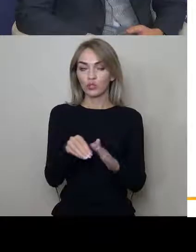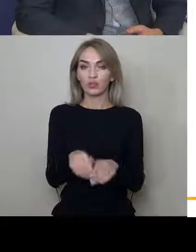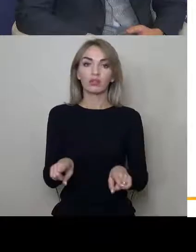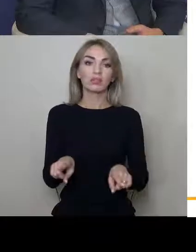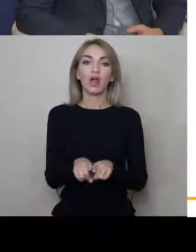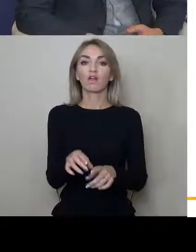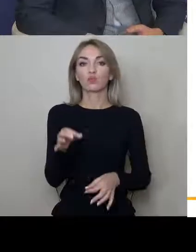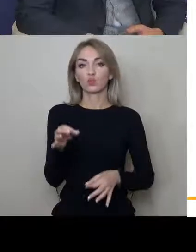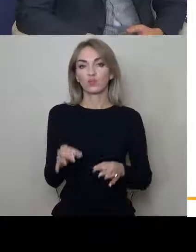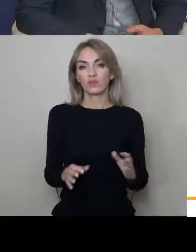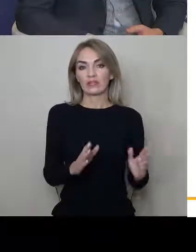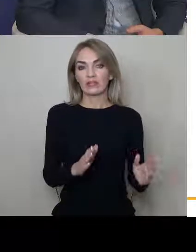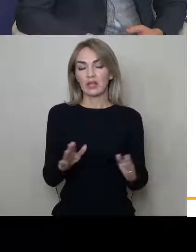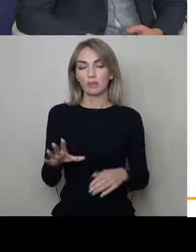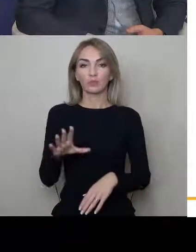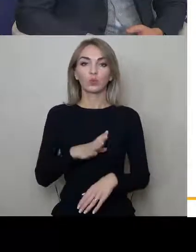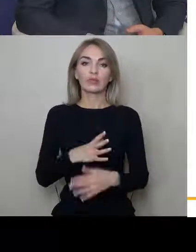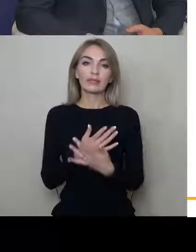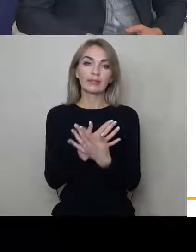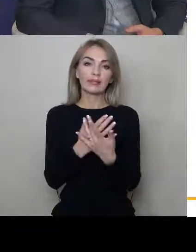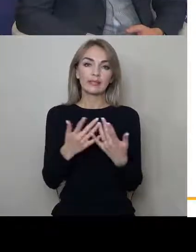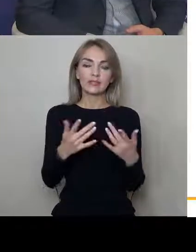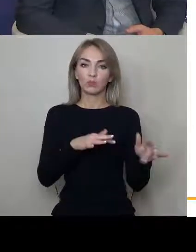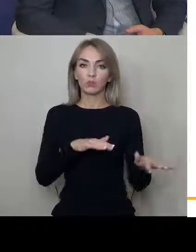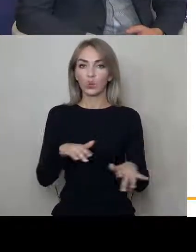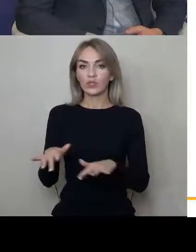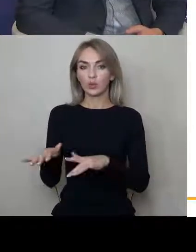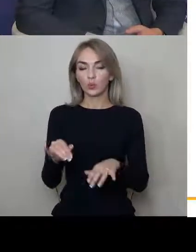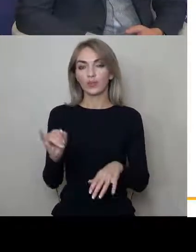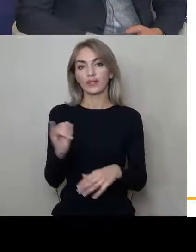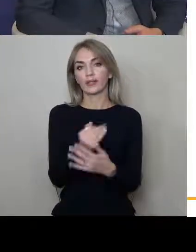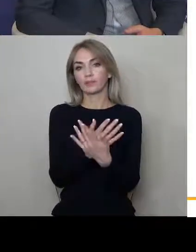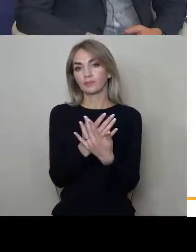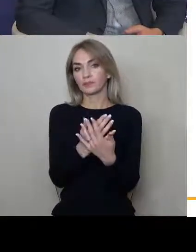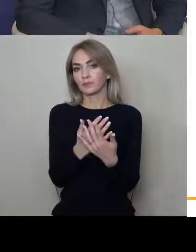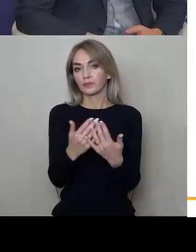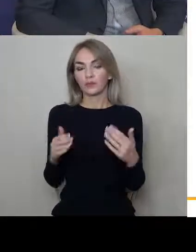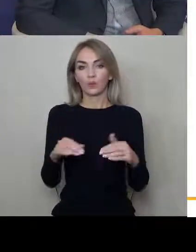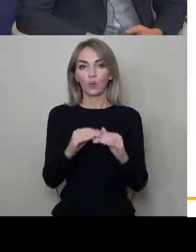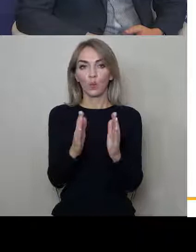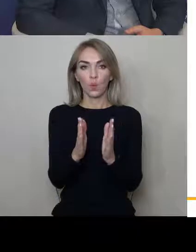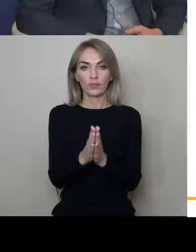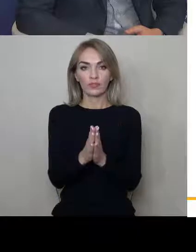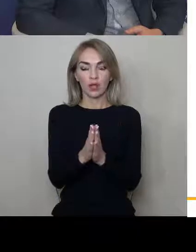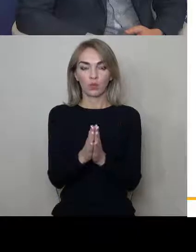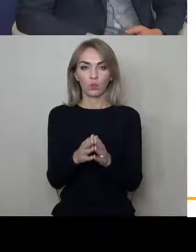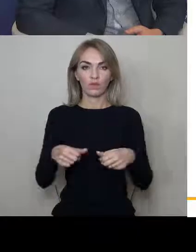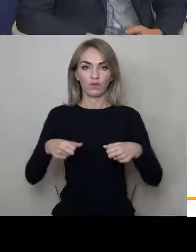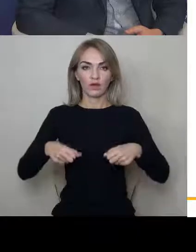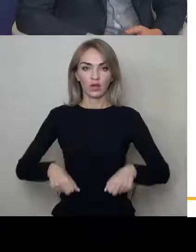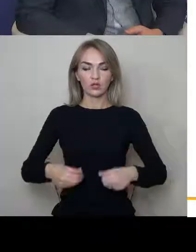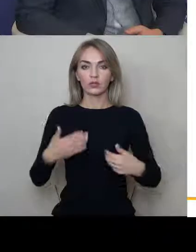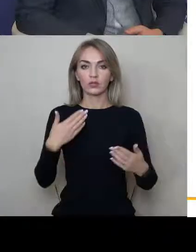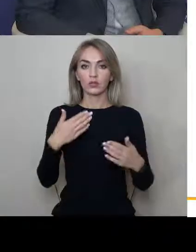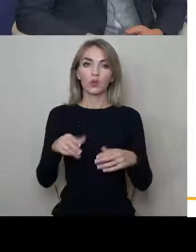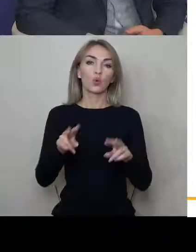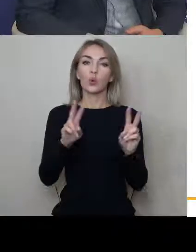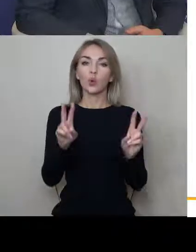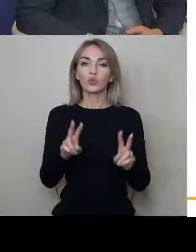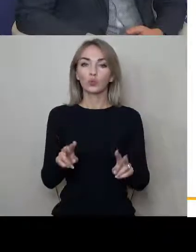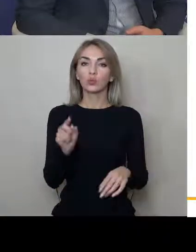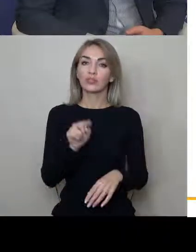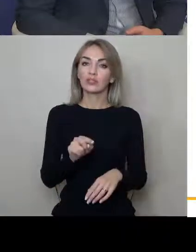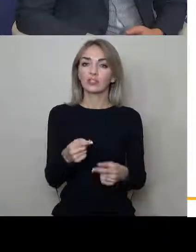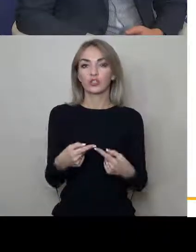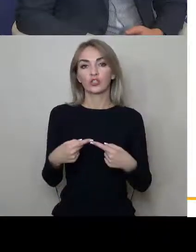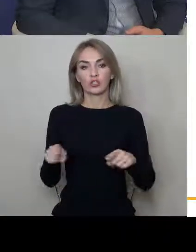of designated authorities, whether these are commissions or courts. There were different procedures